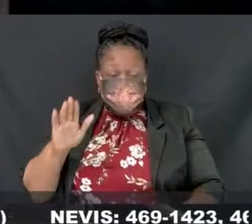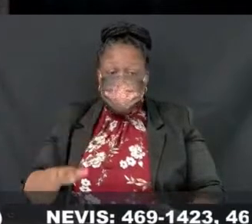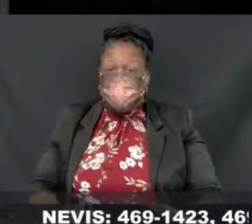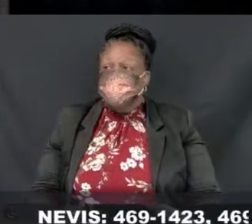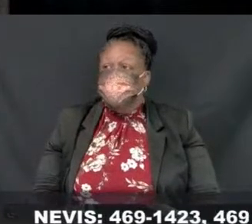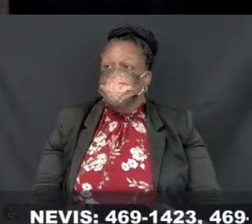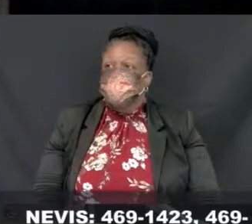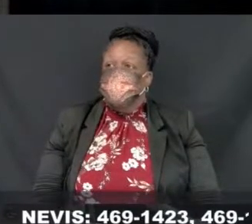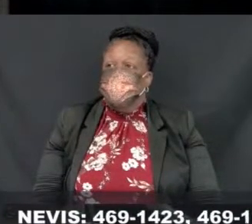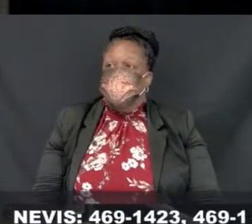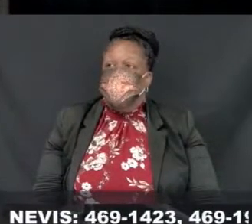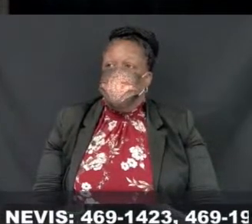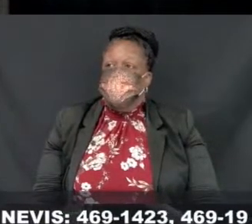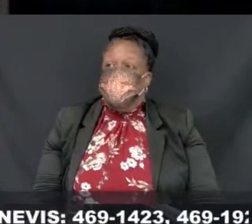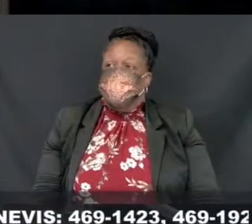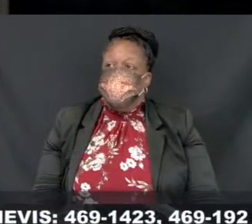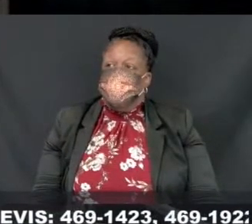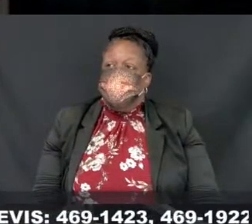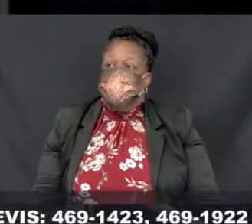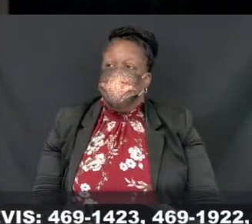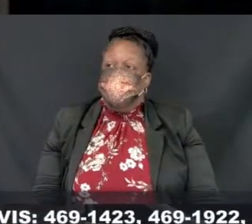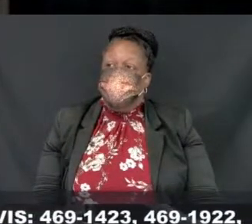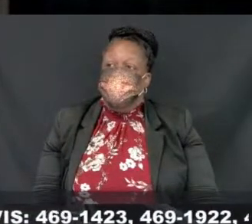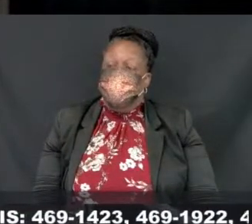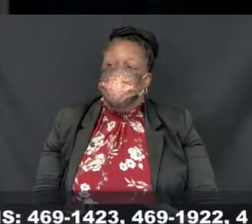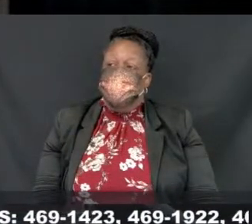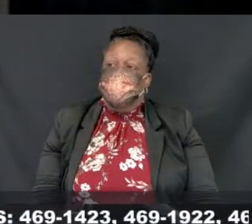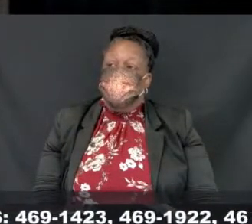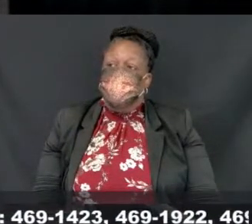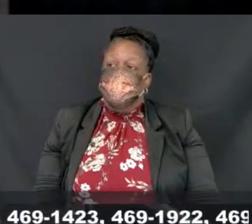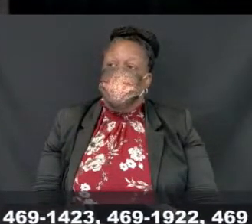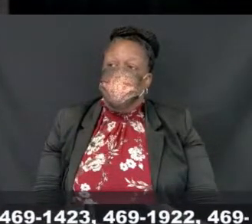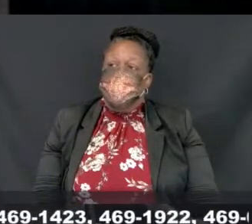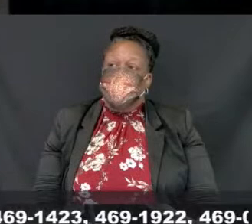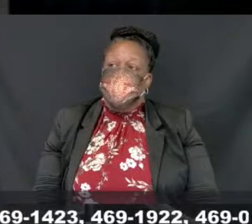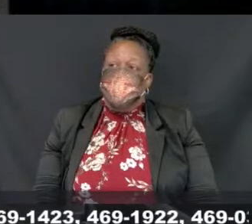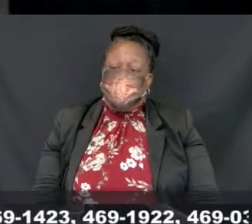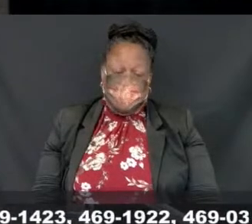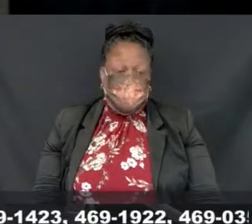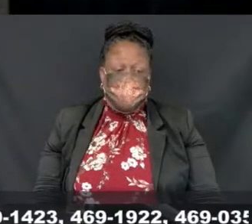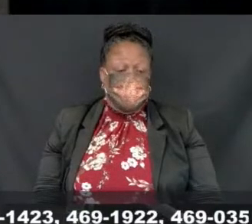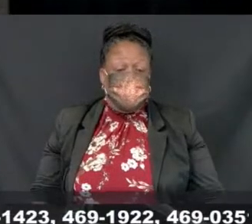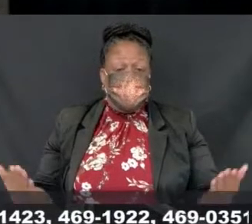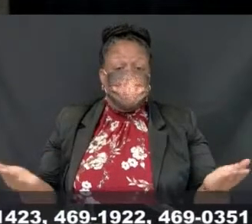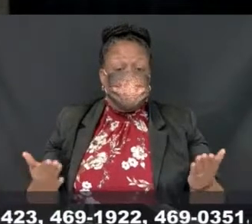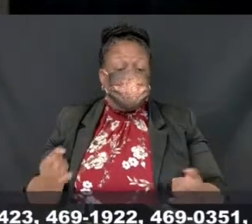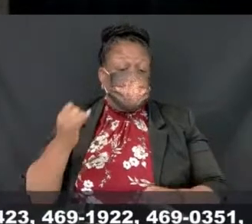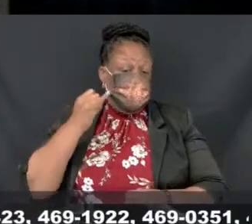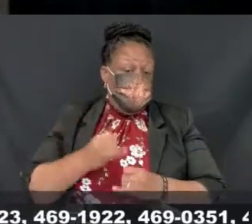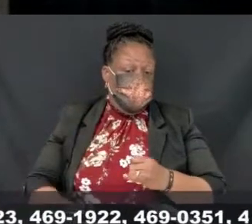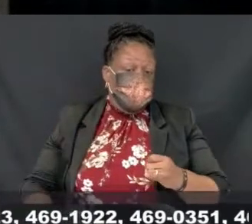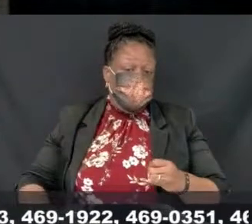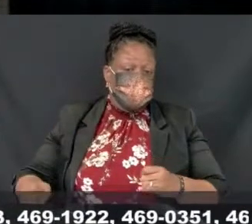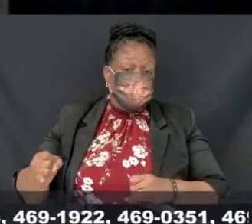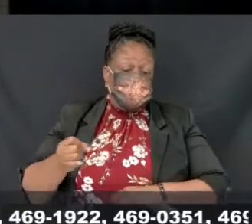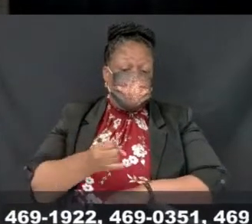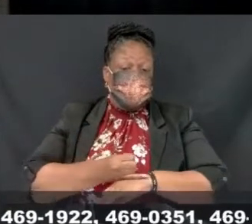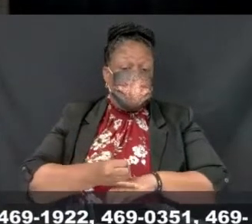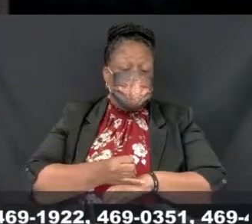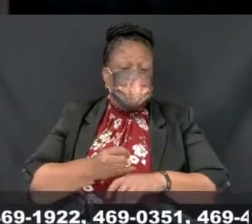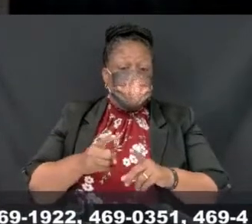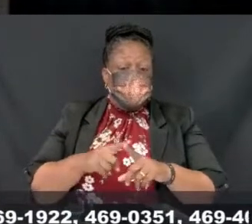virus, initially it was out there and it reached here. We're one of the last countries, I think, in the